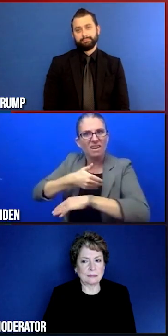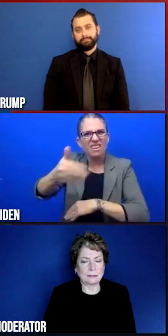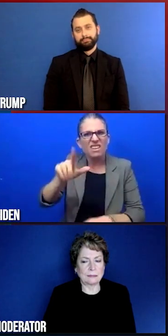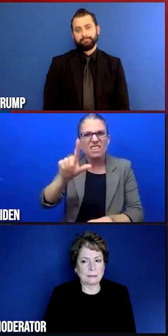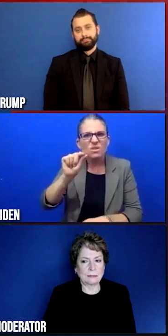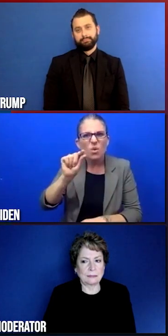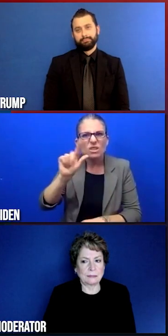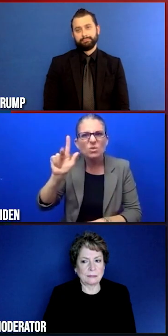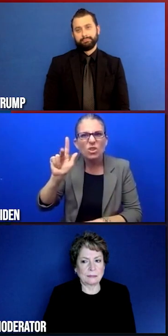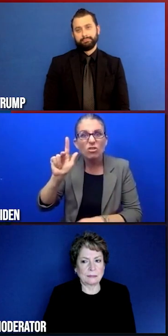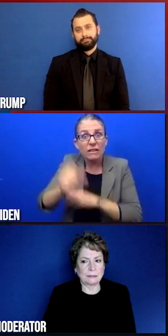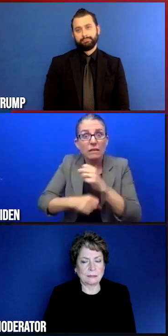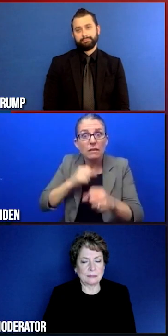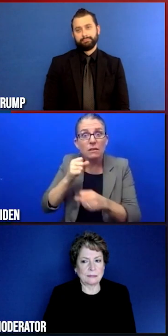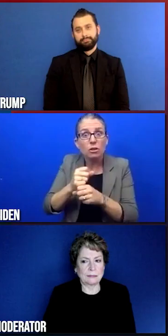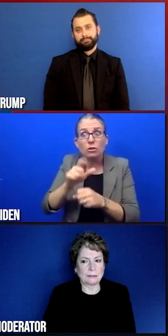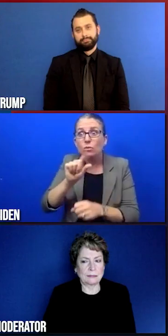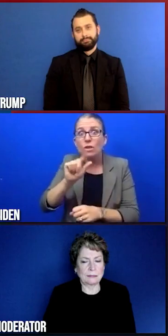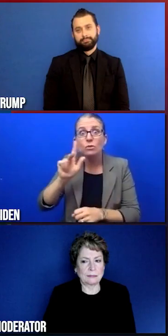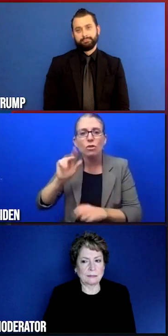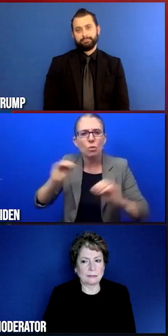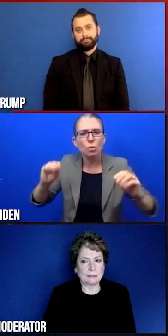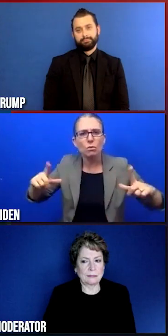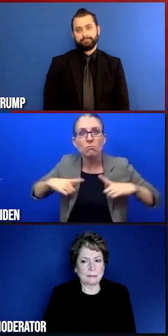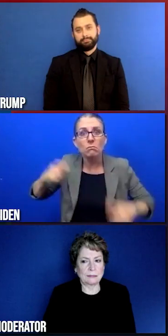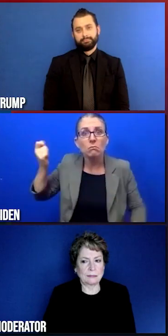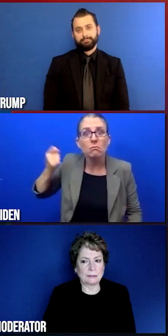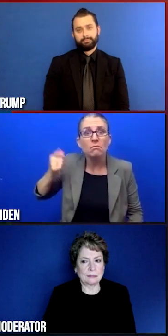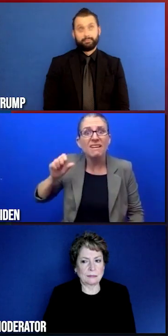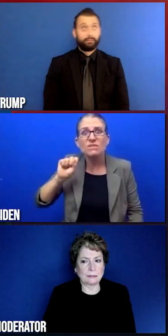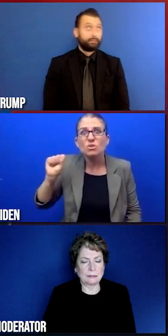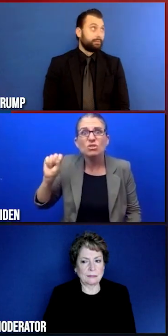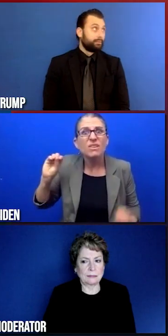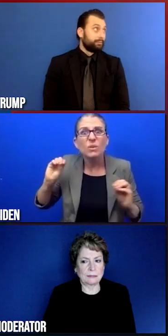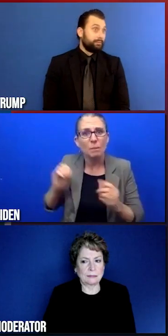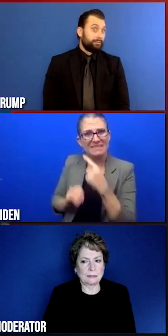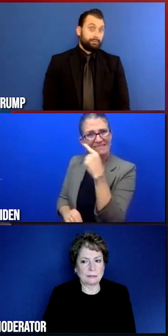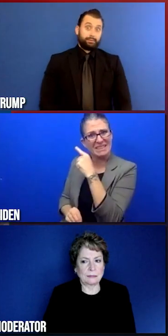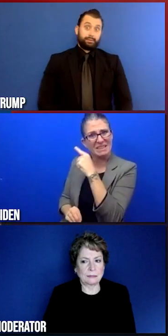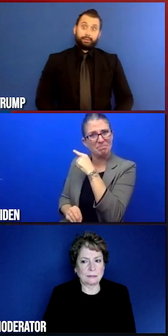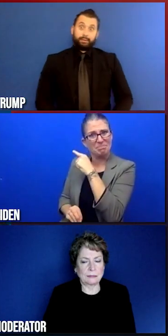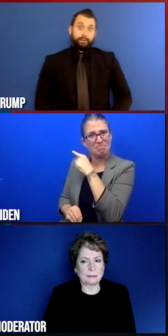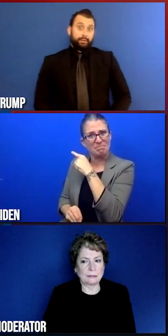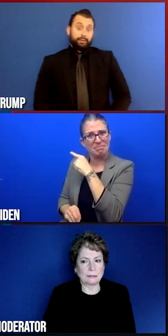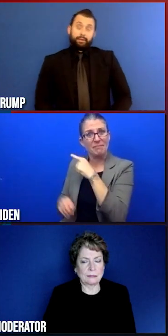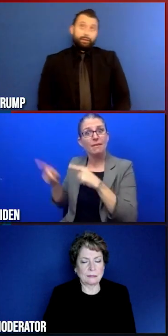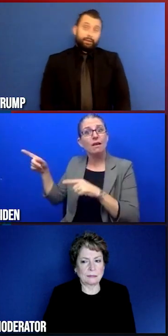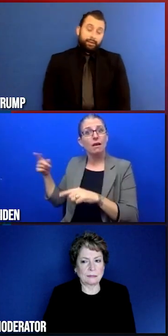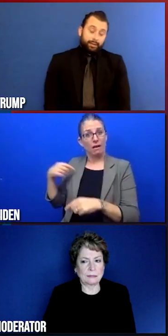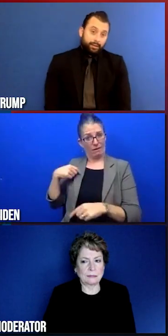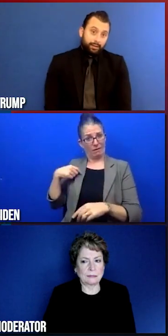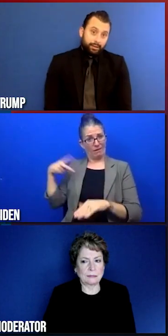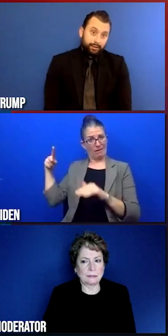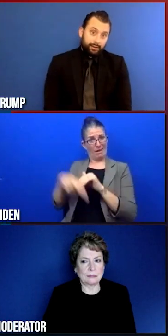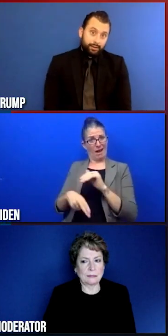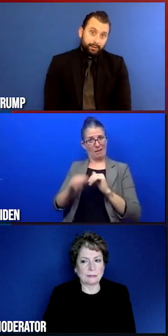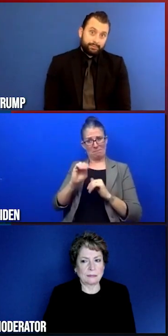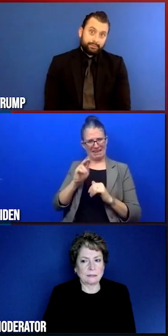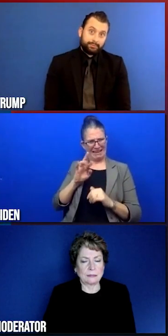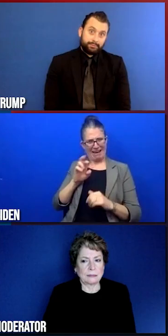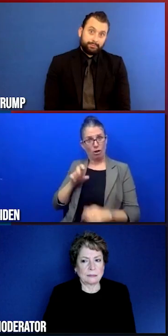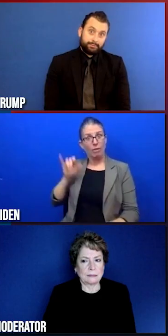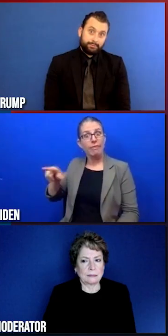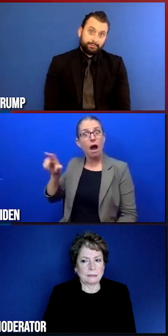up for it. This is the guy who's tried to cut Medicare. So the idea that Donald Trump is lecturing me